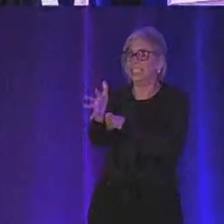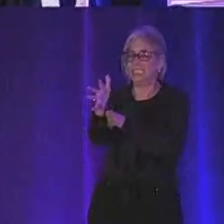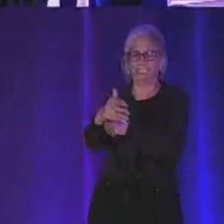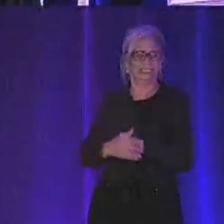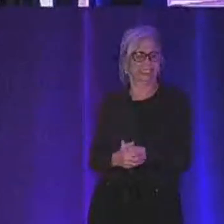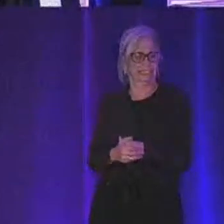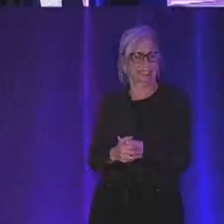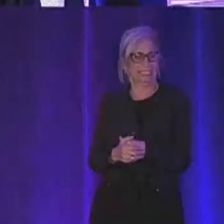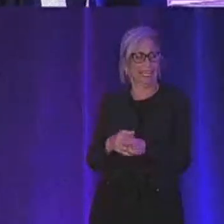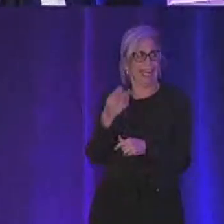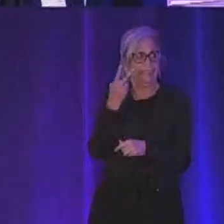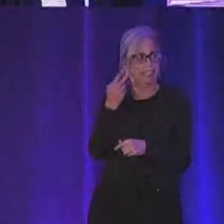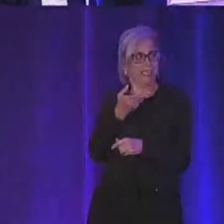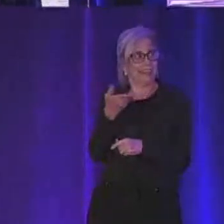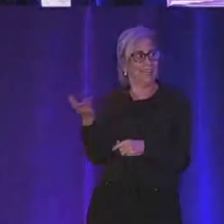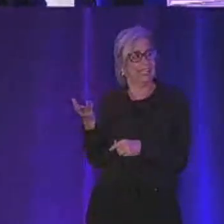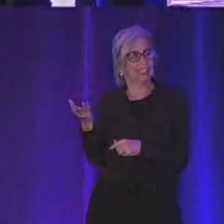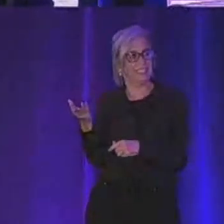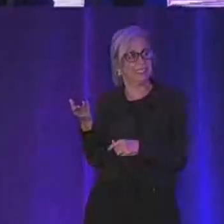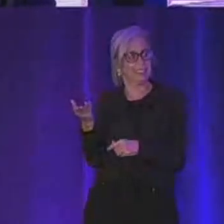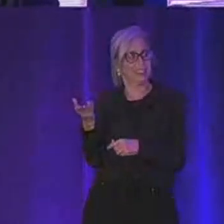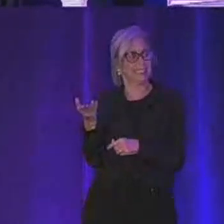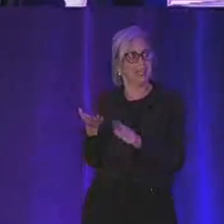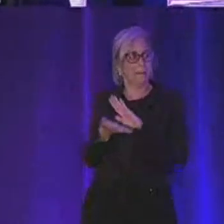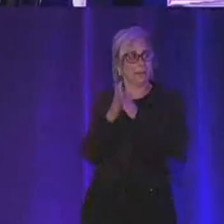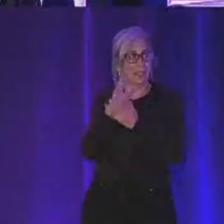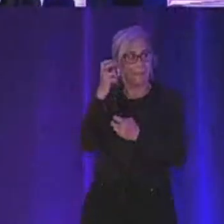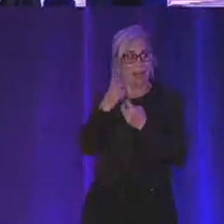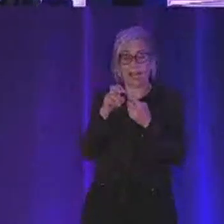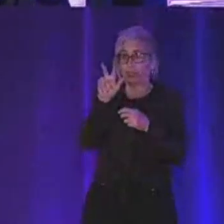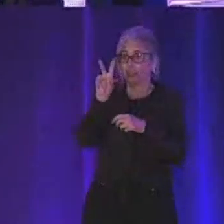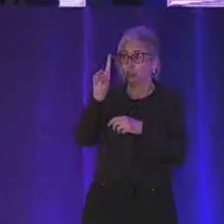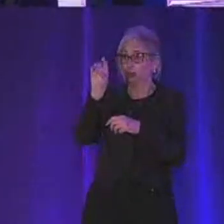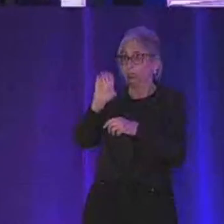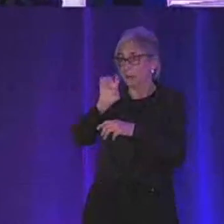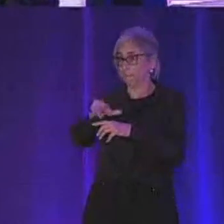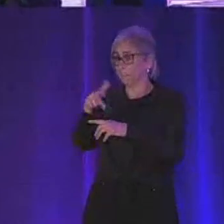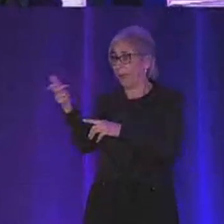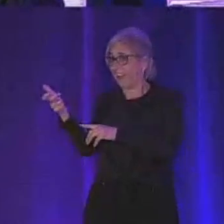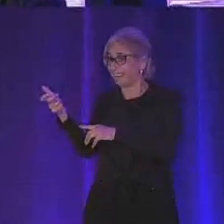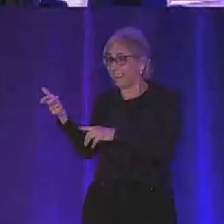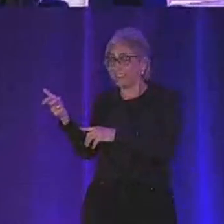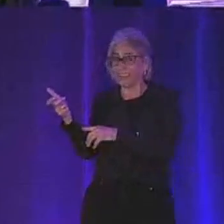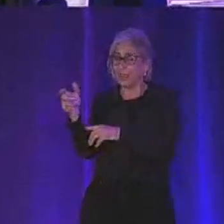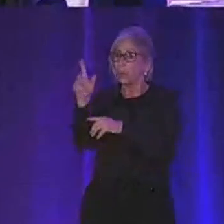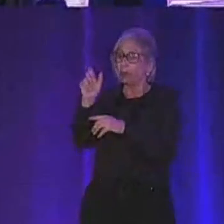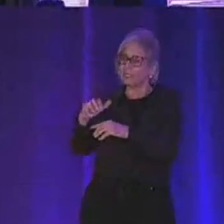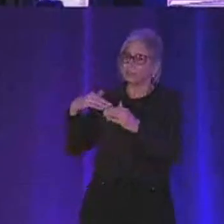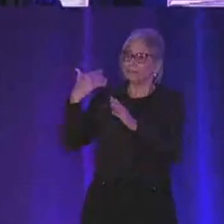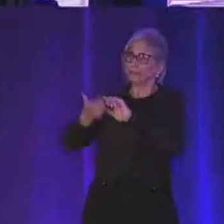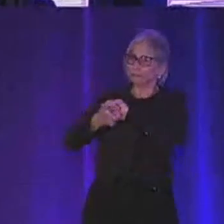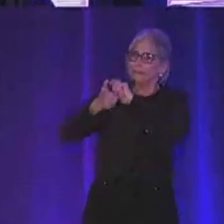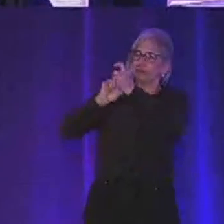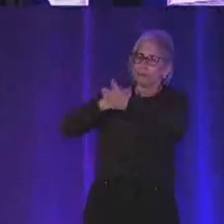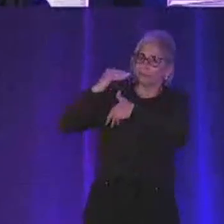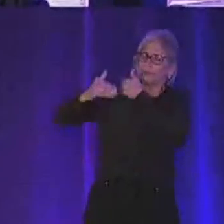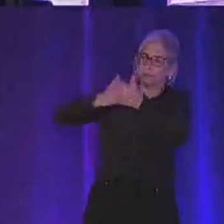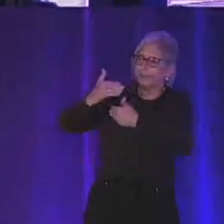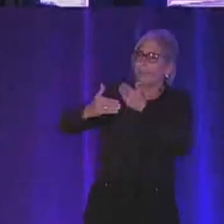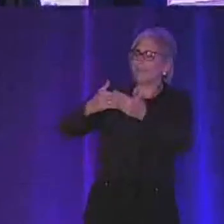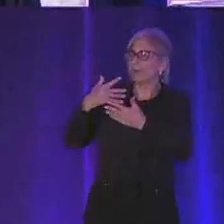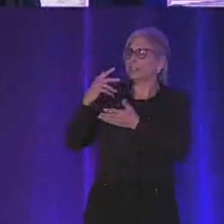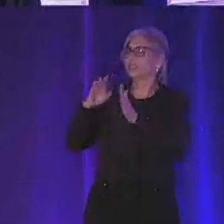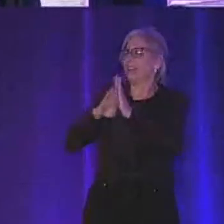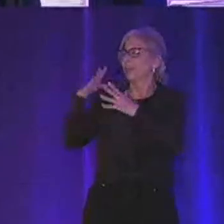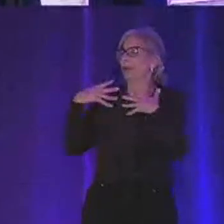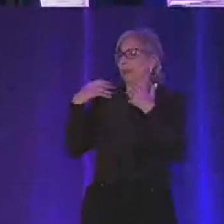As these things become hard to debug, so we need an evolution in debugging as well for developer help. And that's